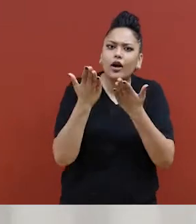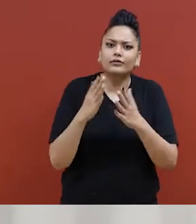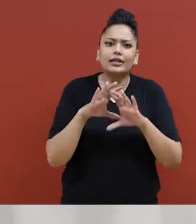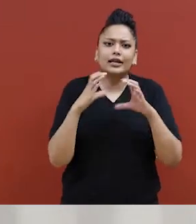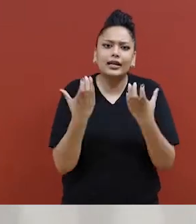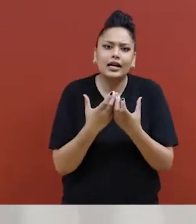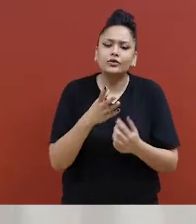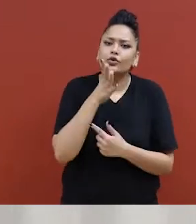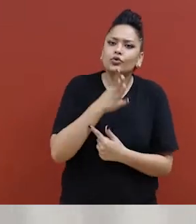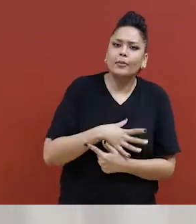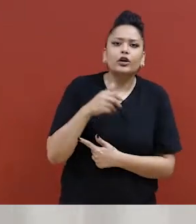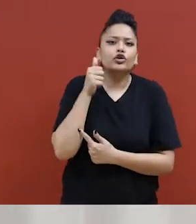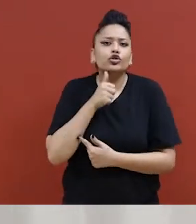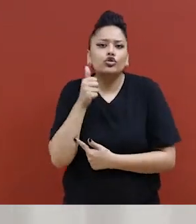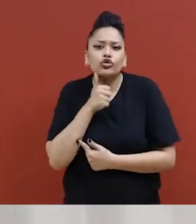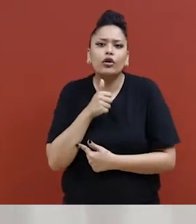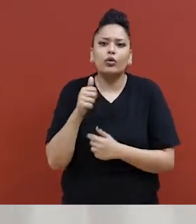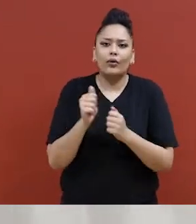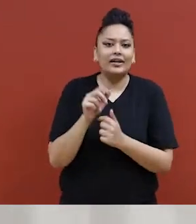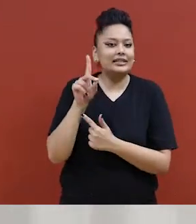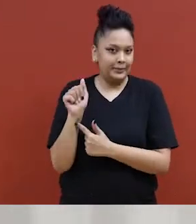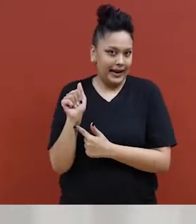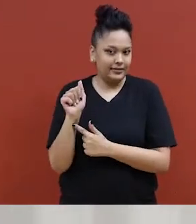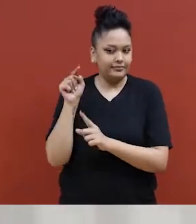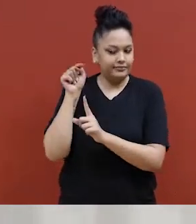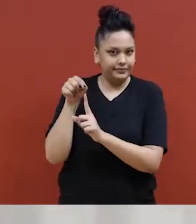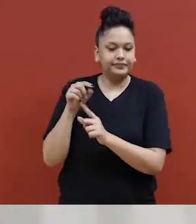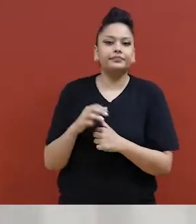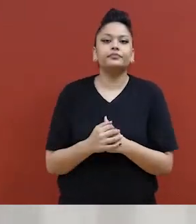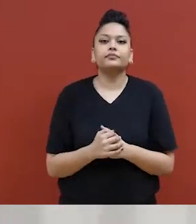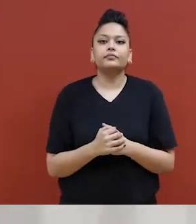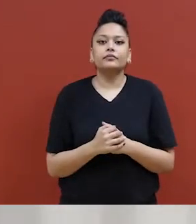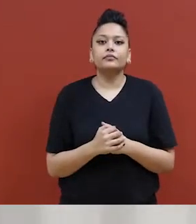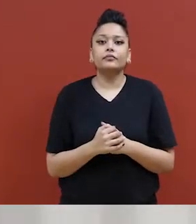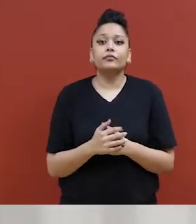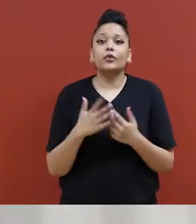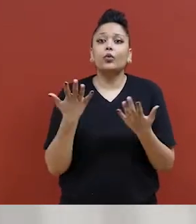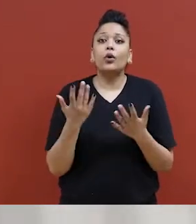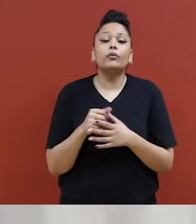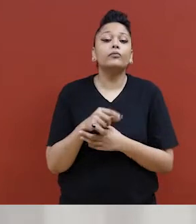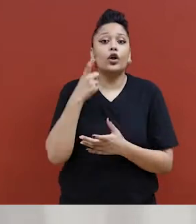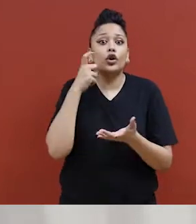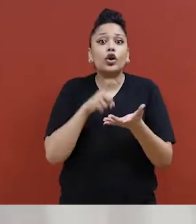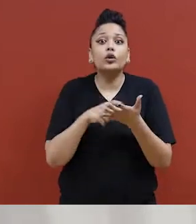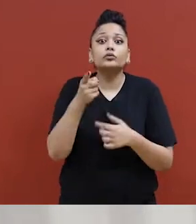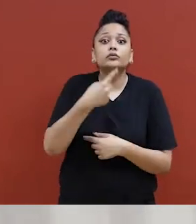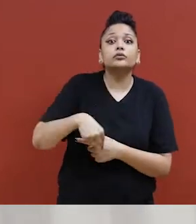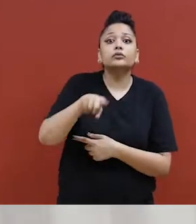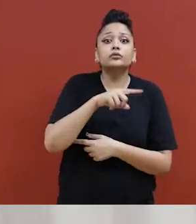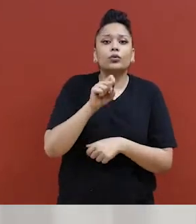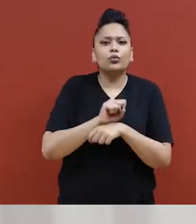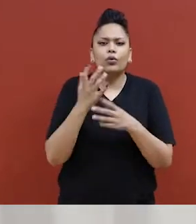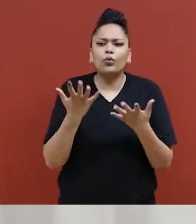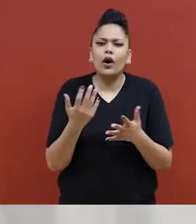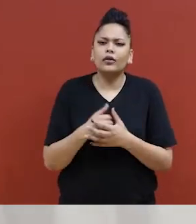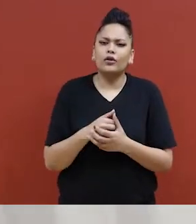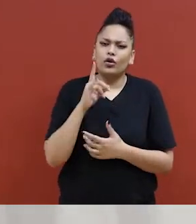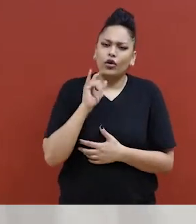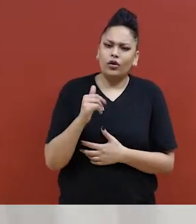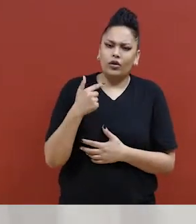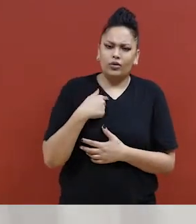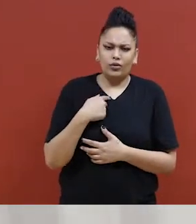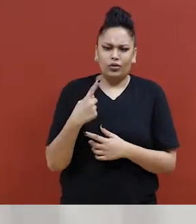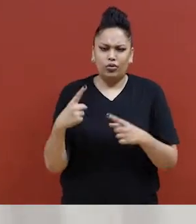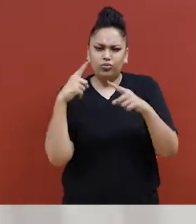women and girls who live with disability. I also want to acknowledge that the work I'm doing right